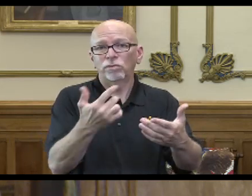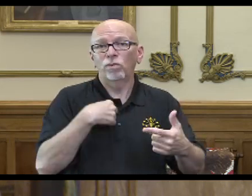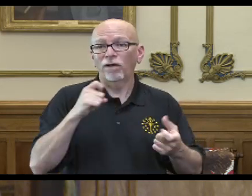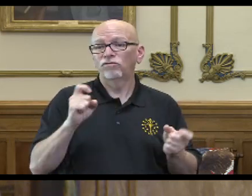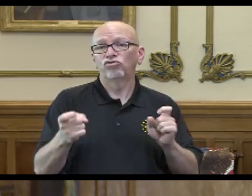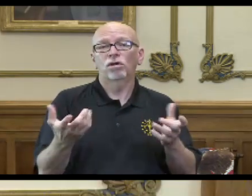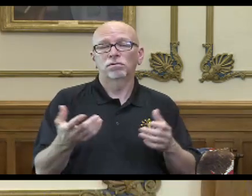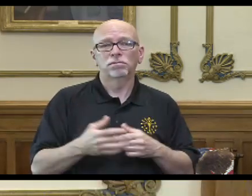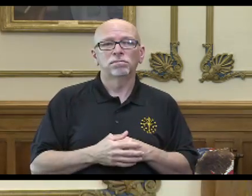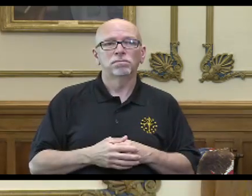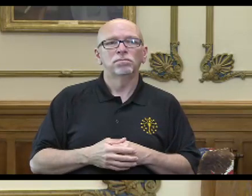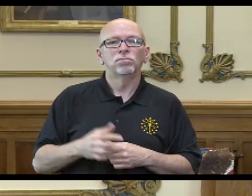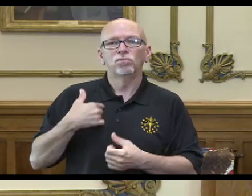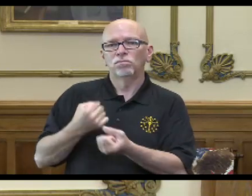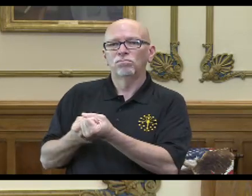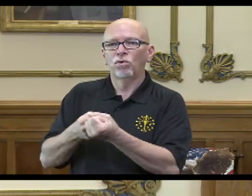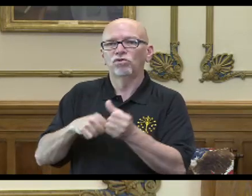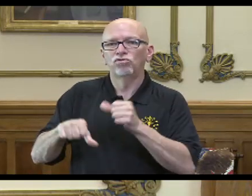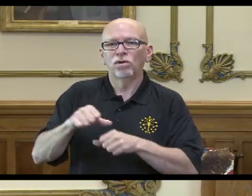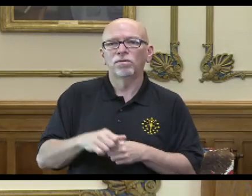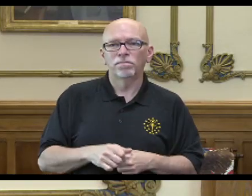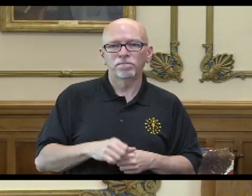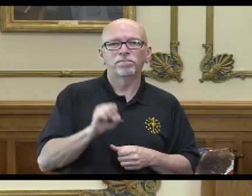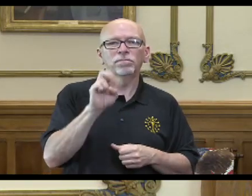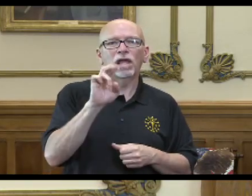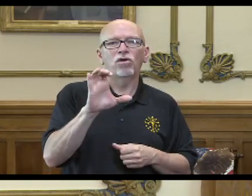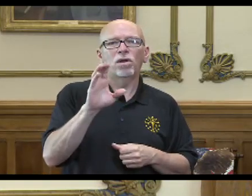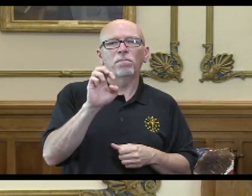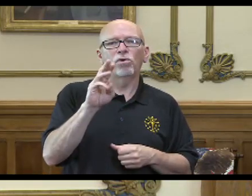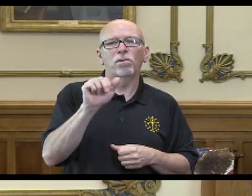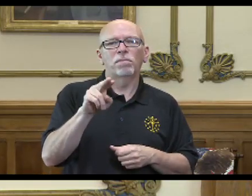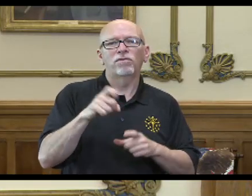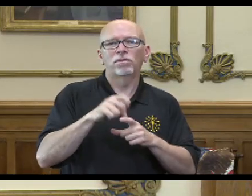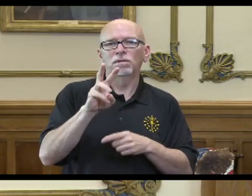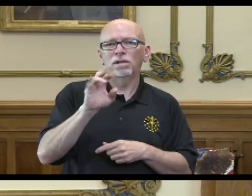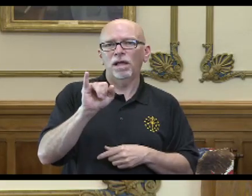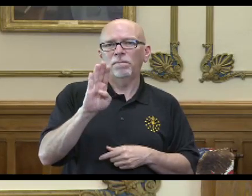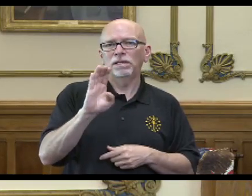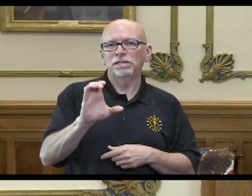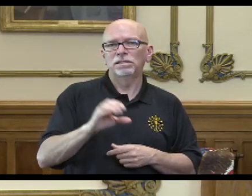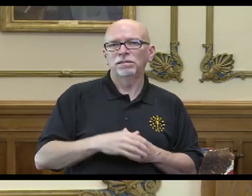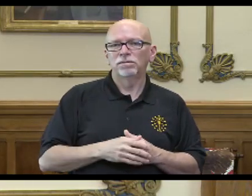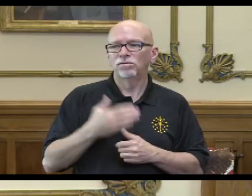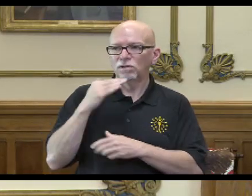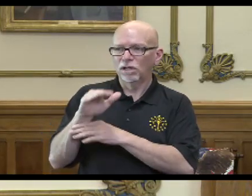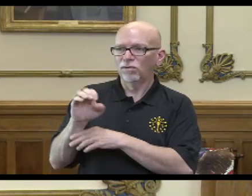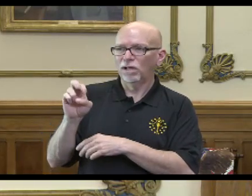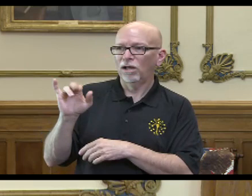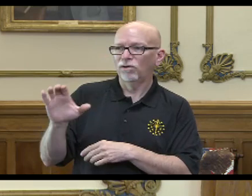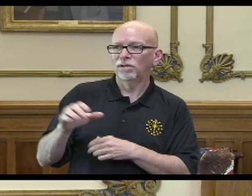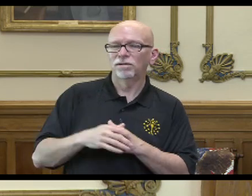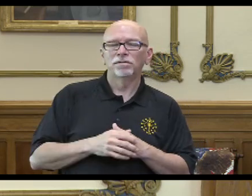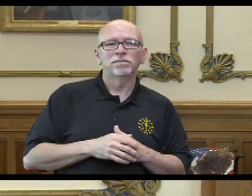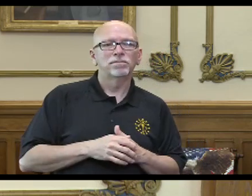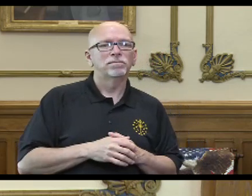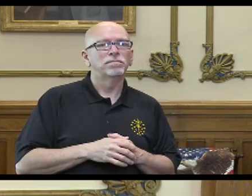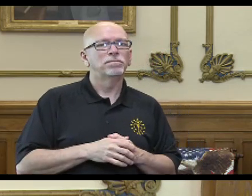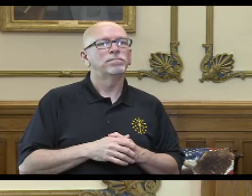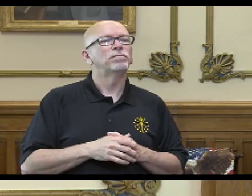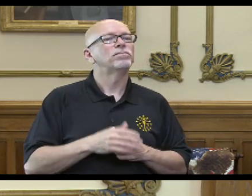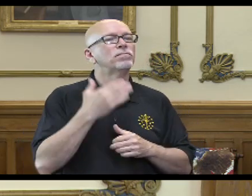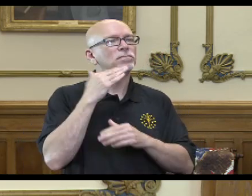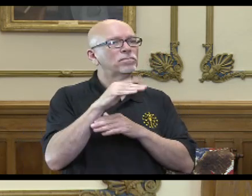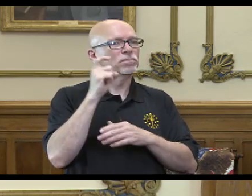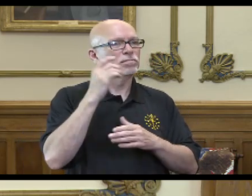adjust. We're here to complement one another. Eric Berman, WIBC. Good afternoon, Eric. Good